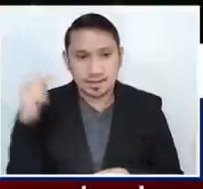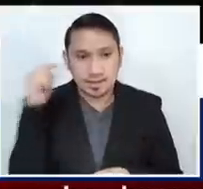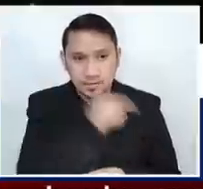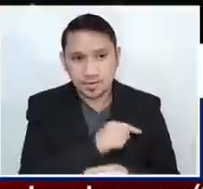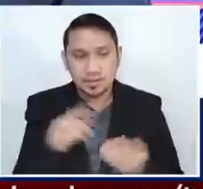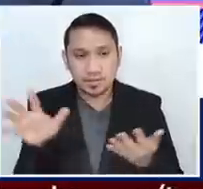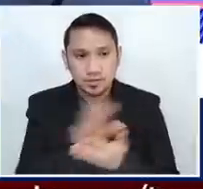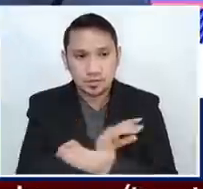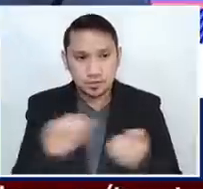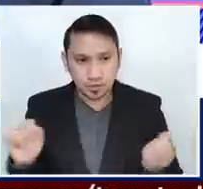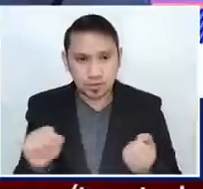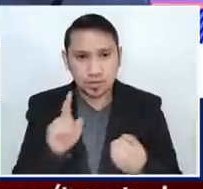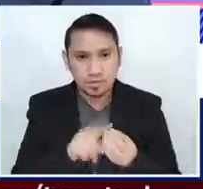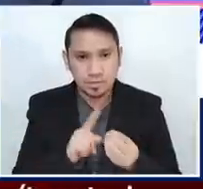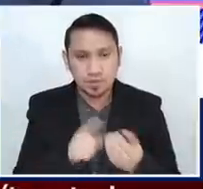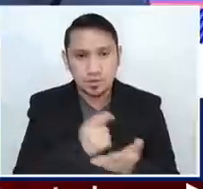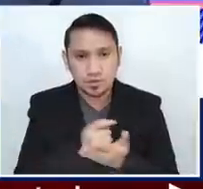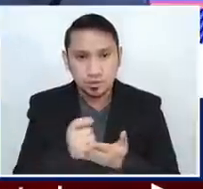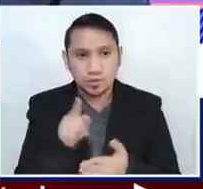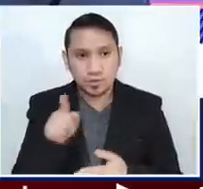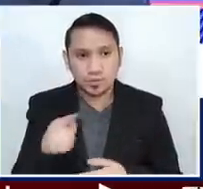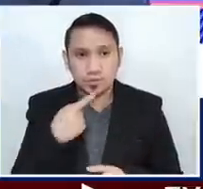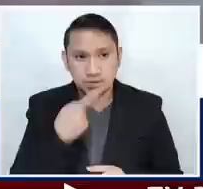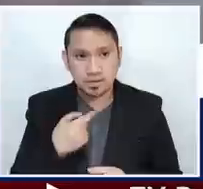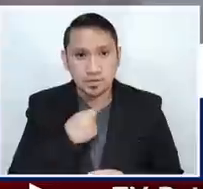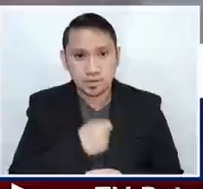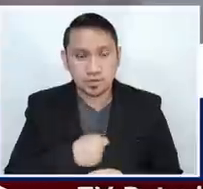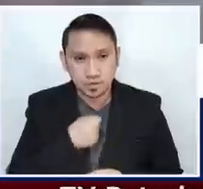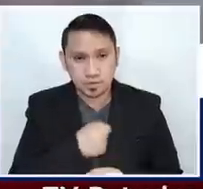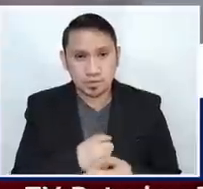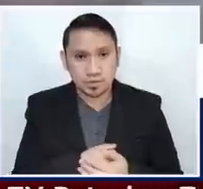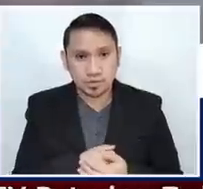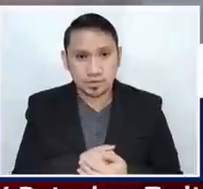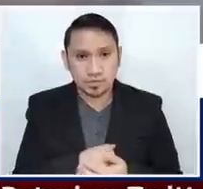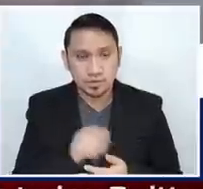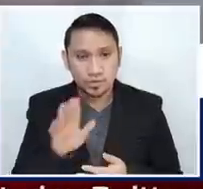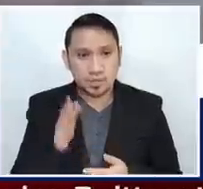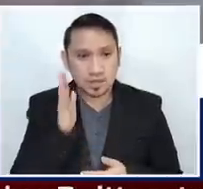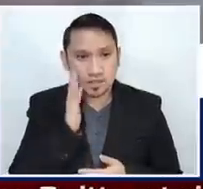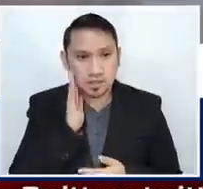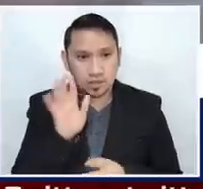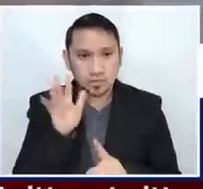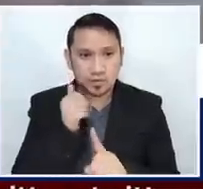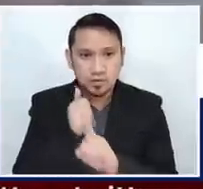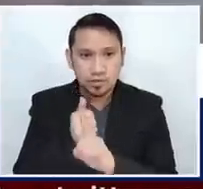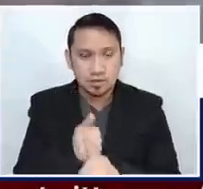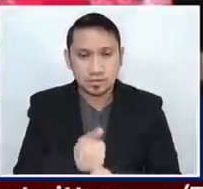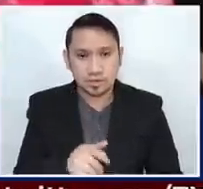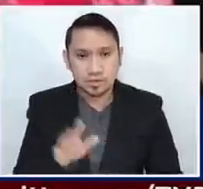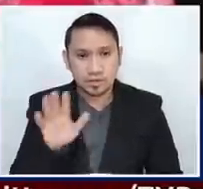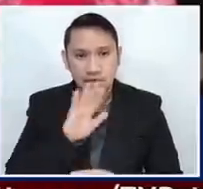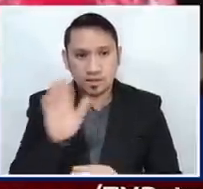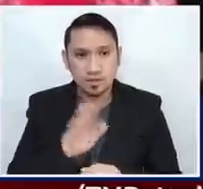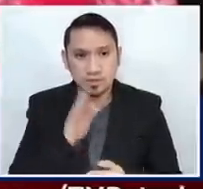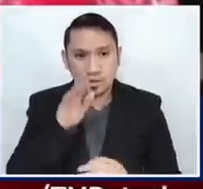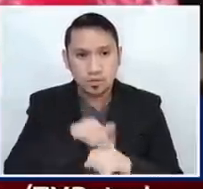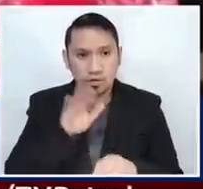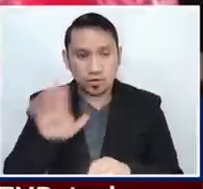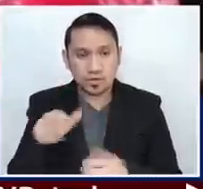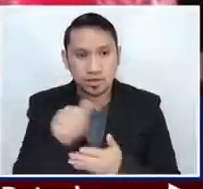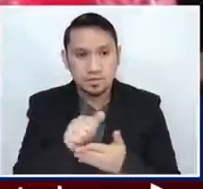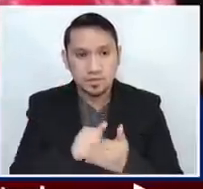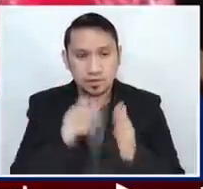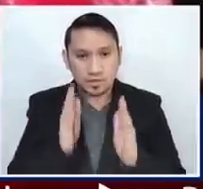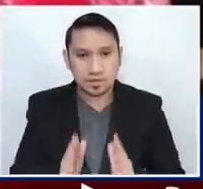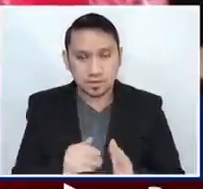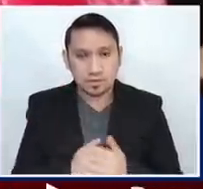of reality. Mag-apologize ka. You ought to be ashamed of yourself. Do not call yourself an artist. Dumistansya